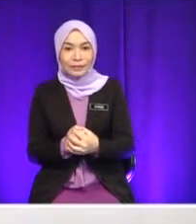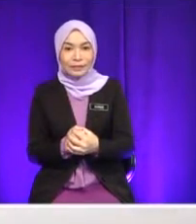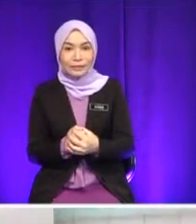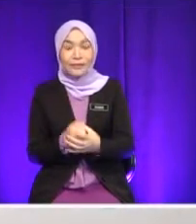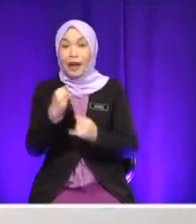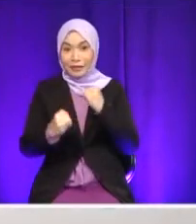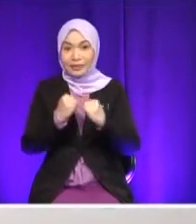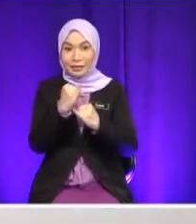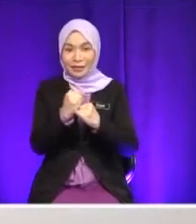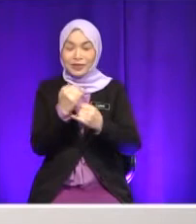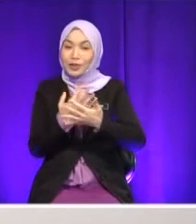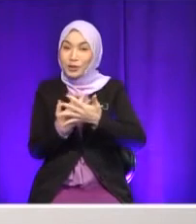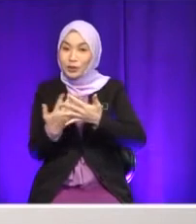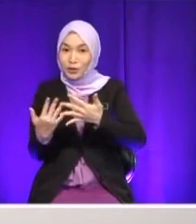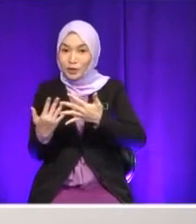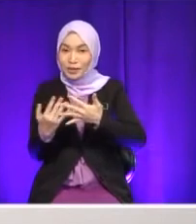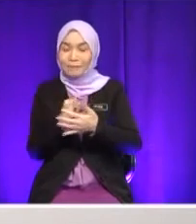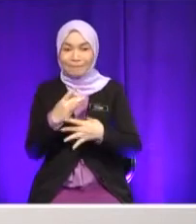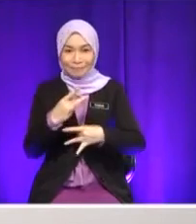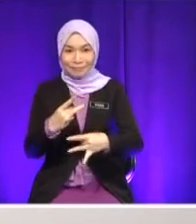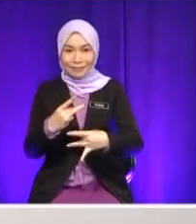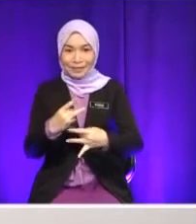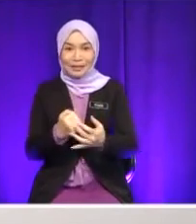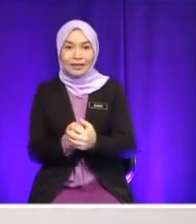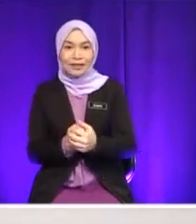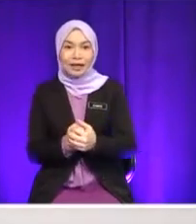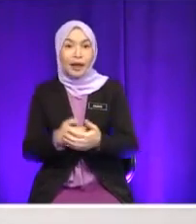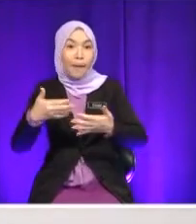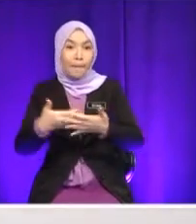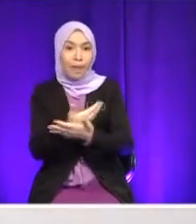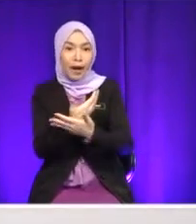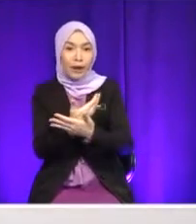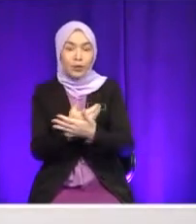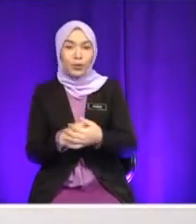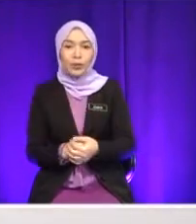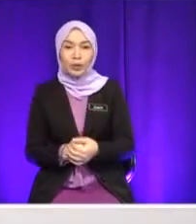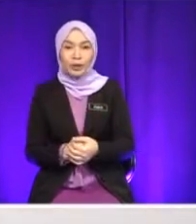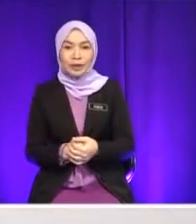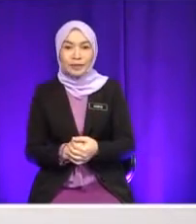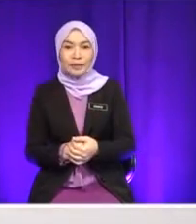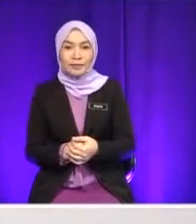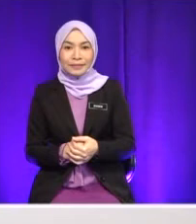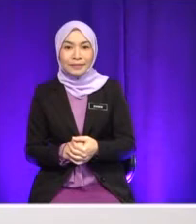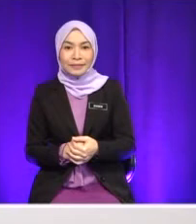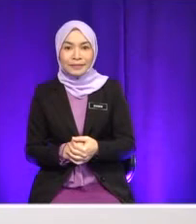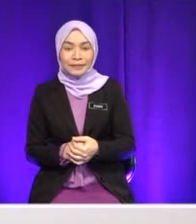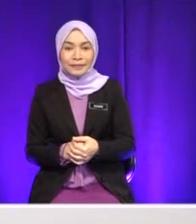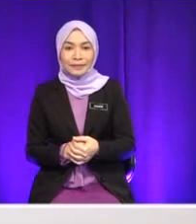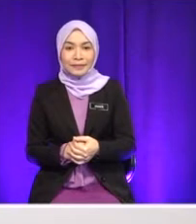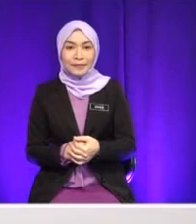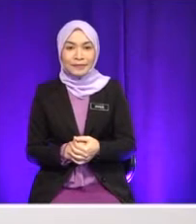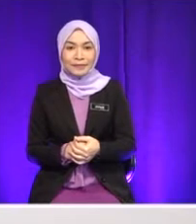can invariably keep me in the loop by knowing the latest incidents happening in any corner of this